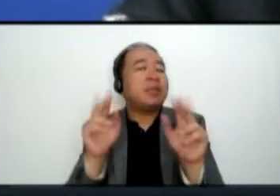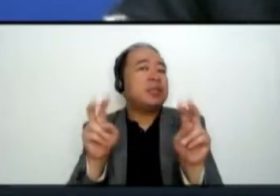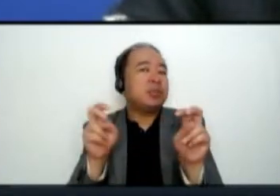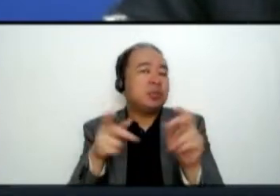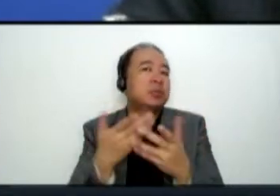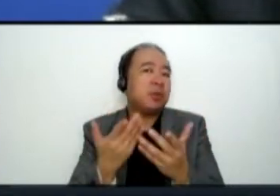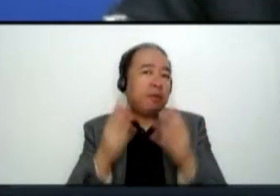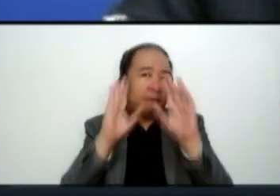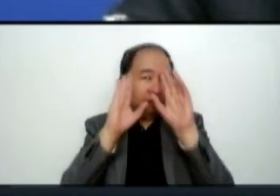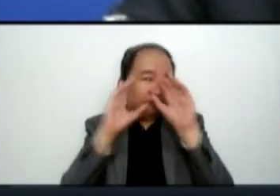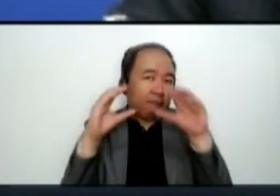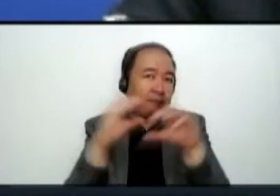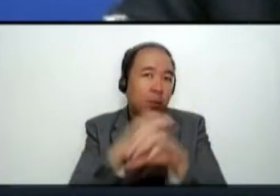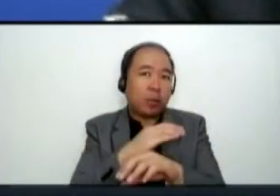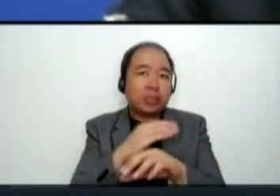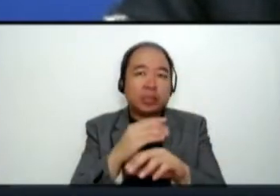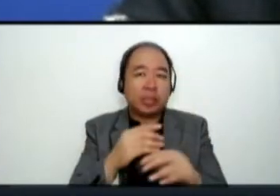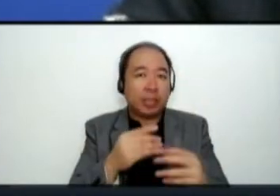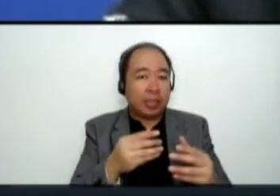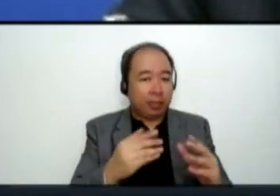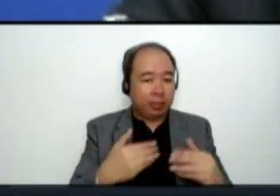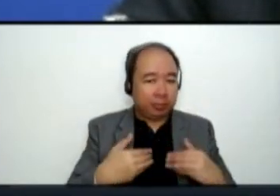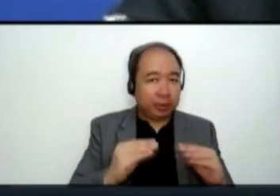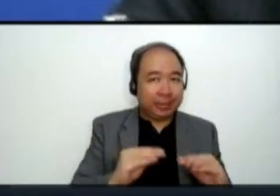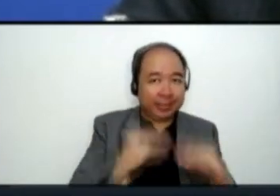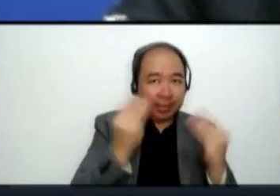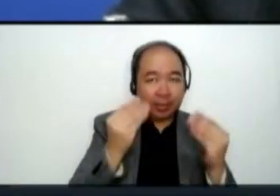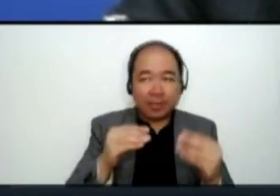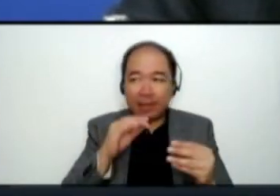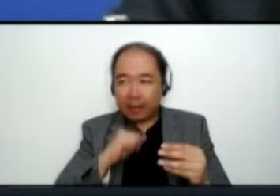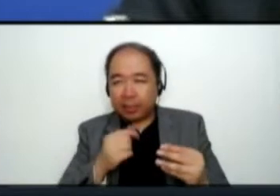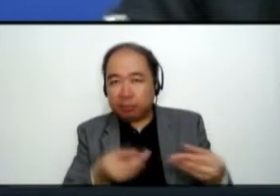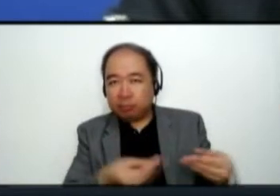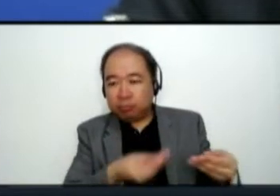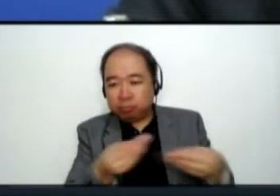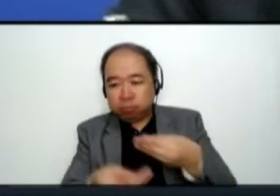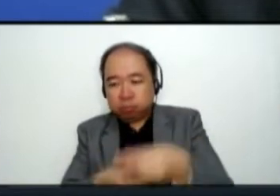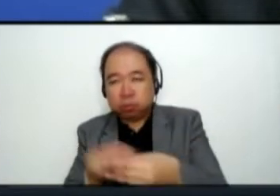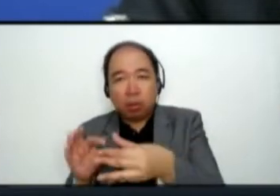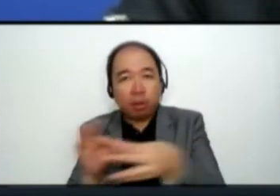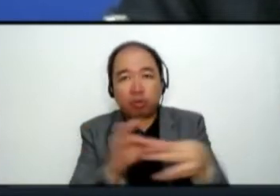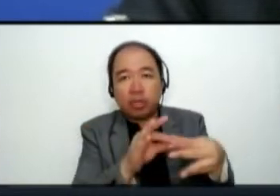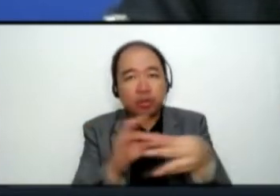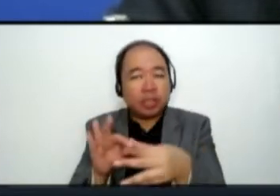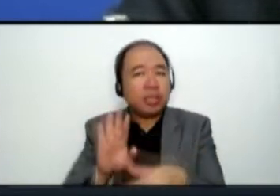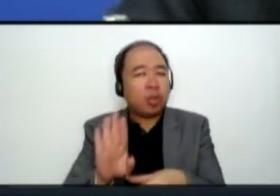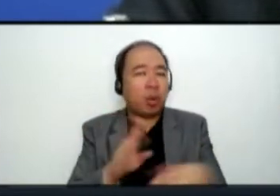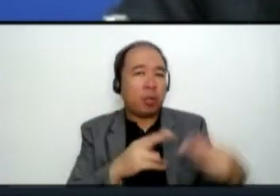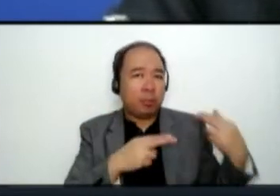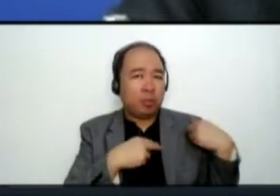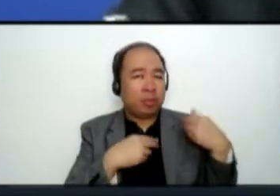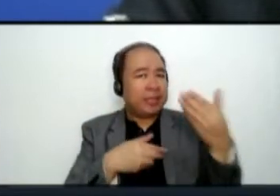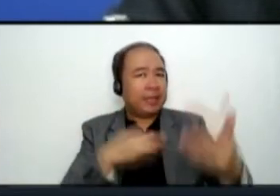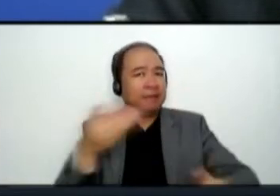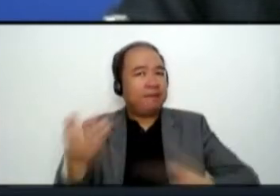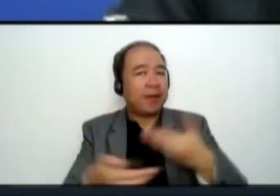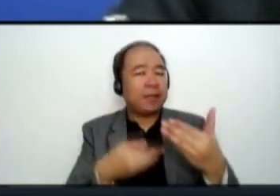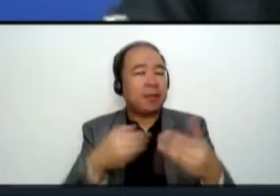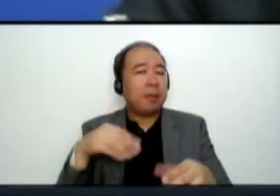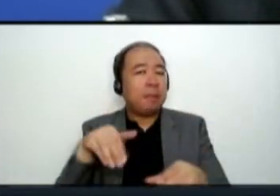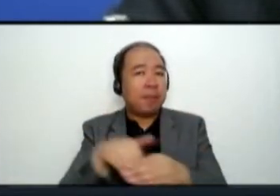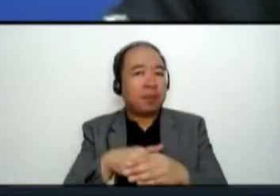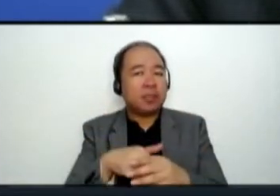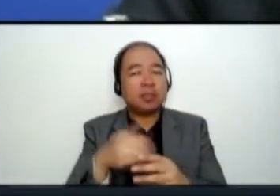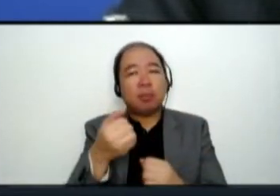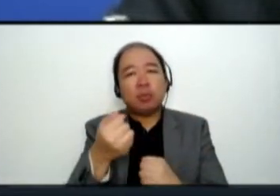on intergenerational relations within its existing mandate and invite members and associate members to promote